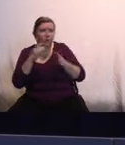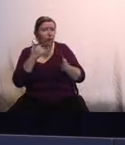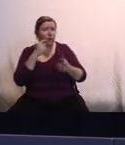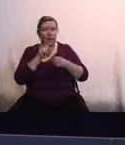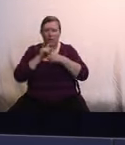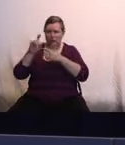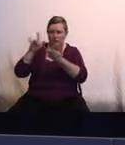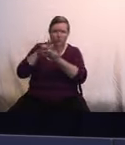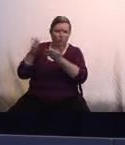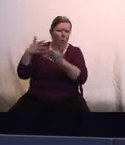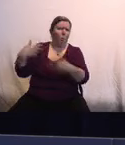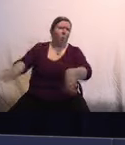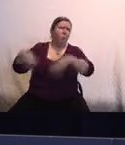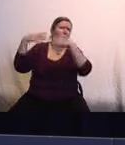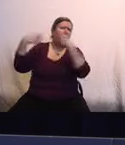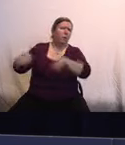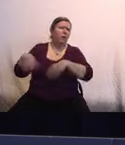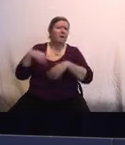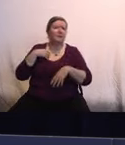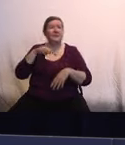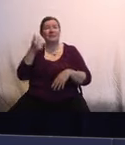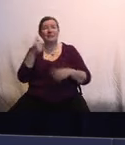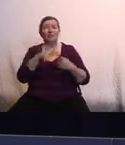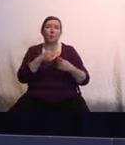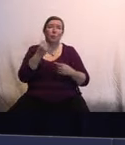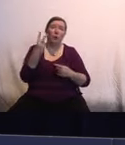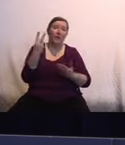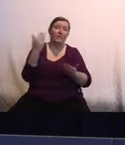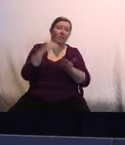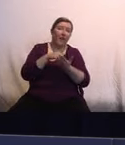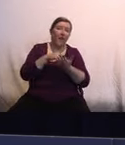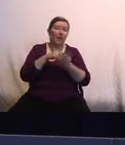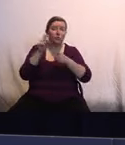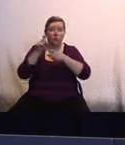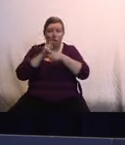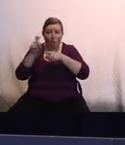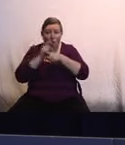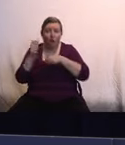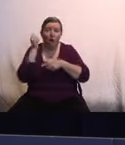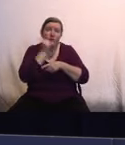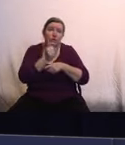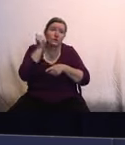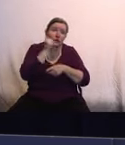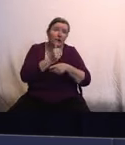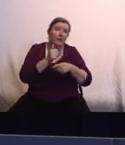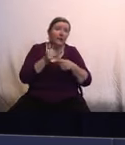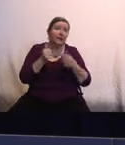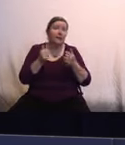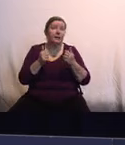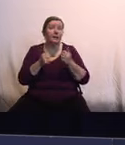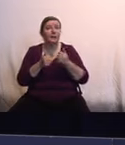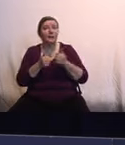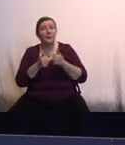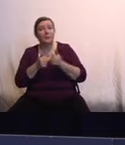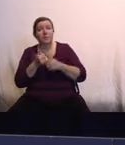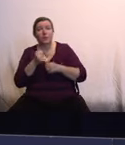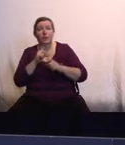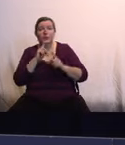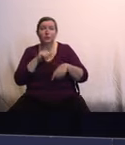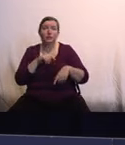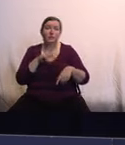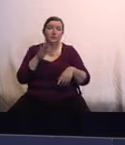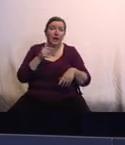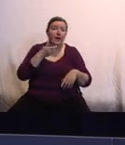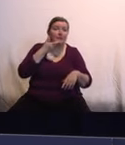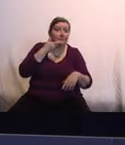to 12,000 calls almost daily, the majority of them being answered by individuals, and the majority